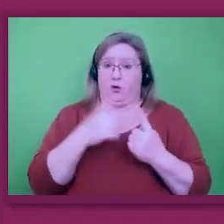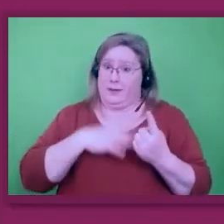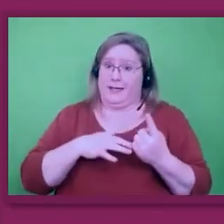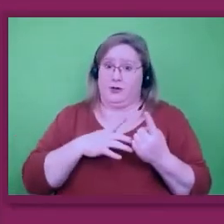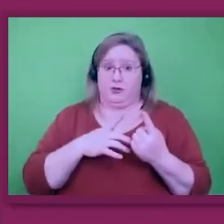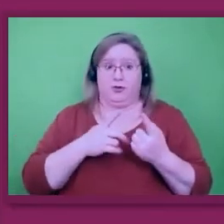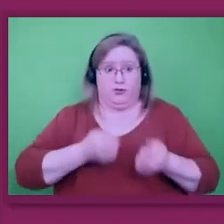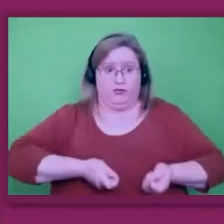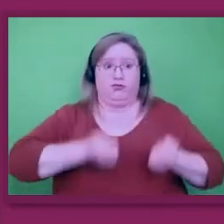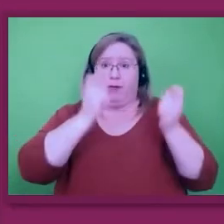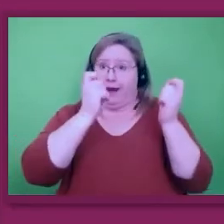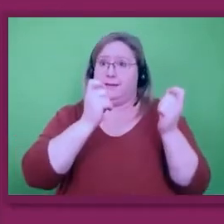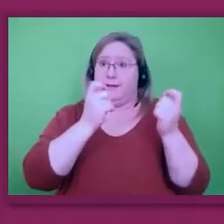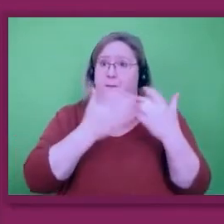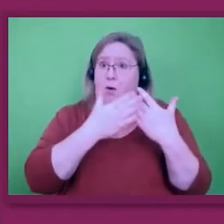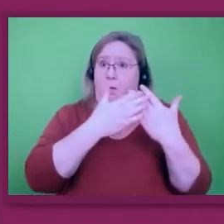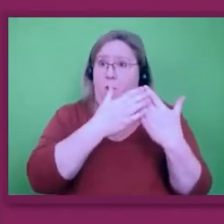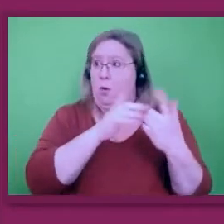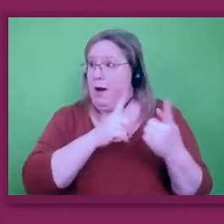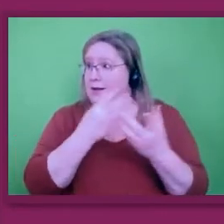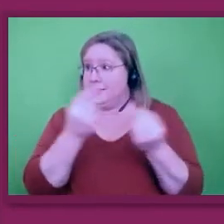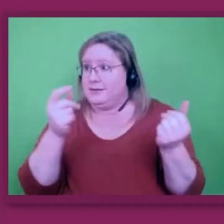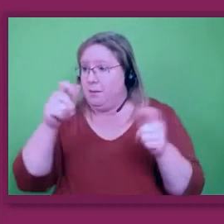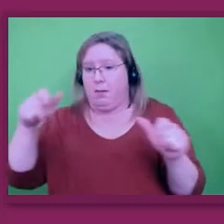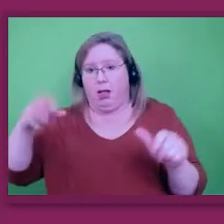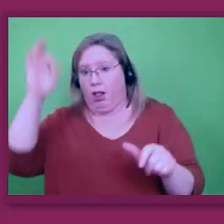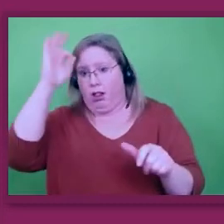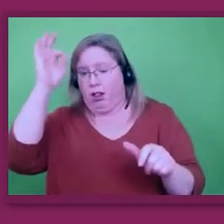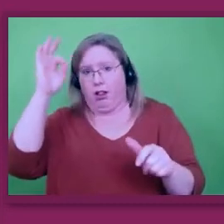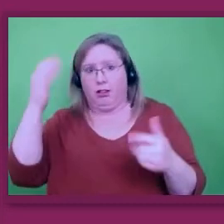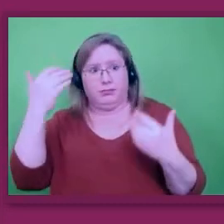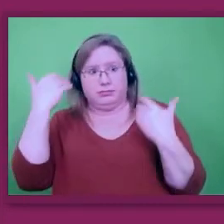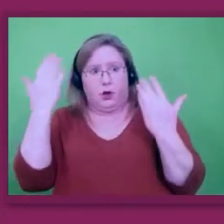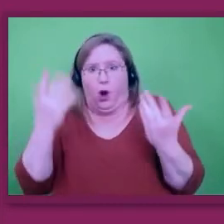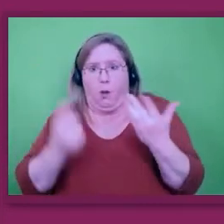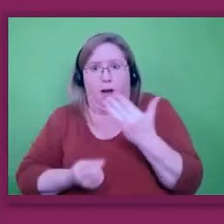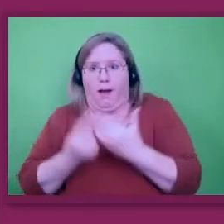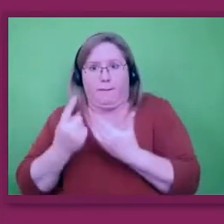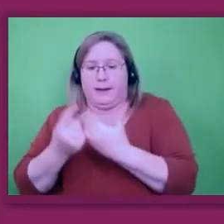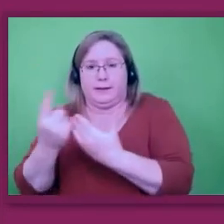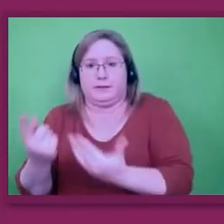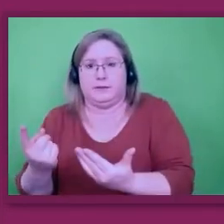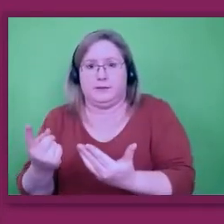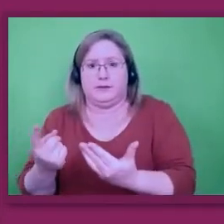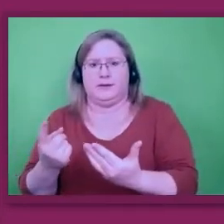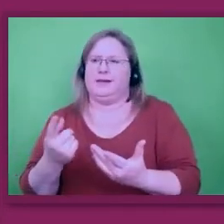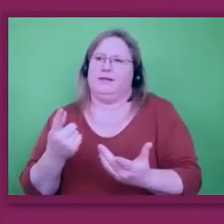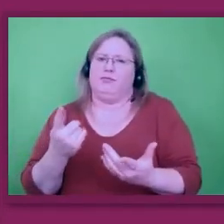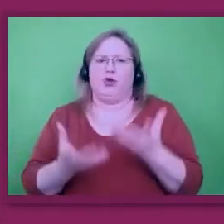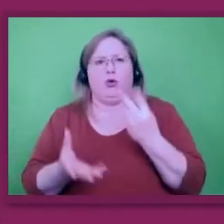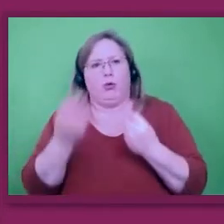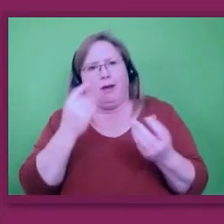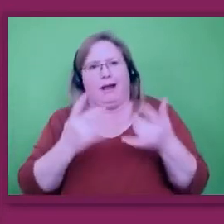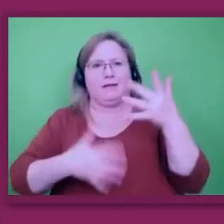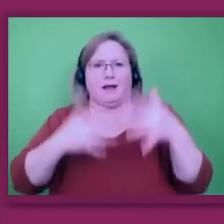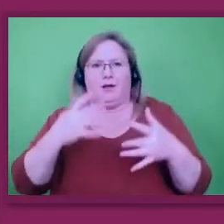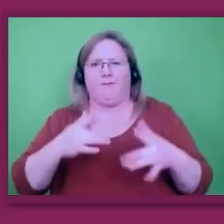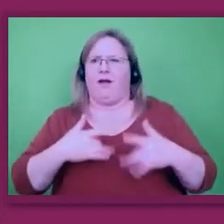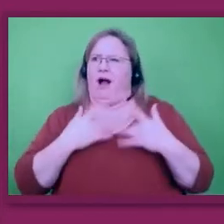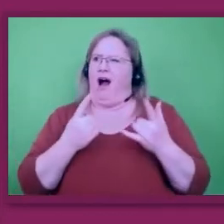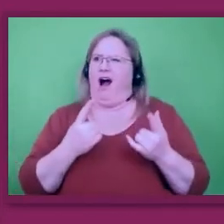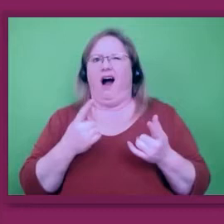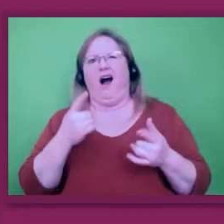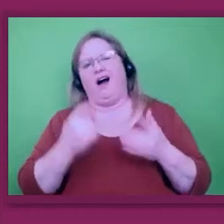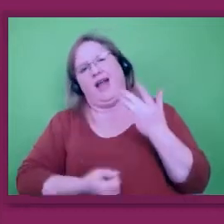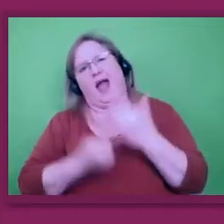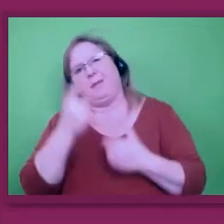something that's happening right now in the UK. Whenever you hear the statistics, you always think that, oh, it's something that happens in America, or